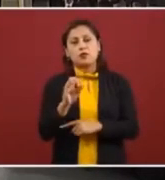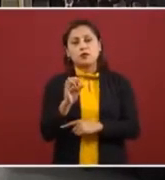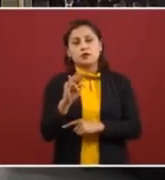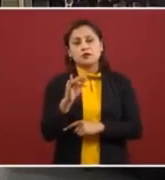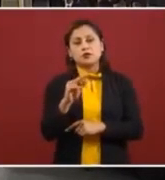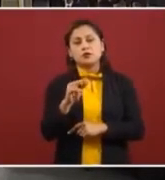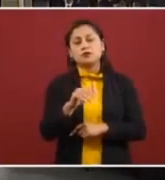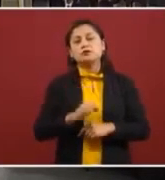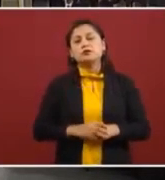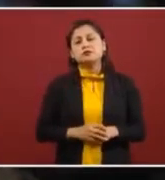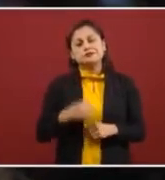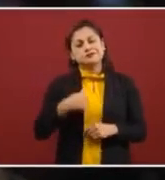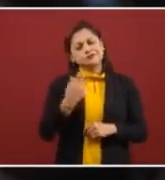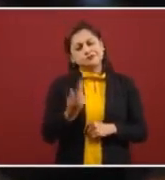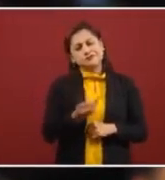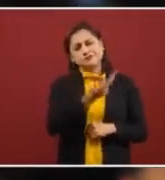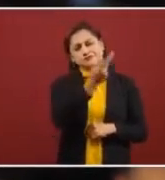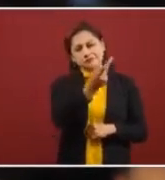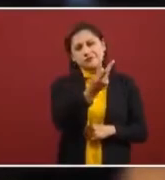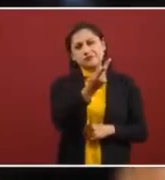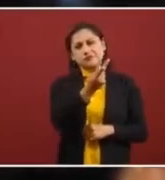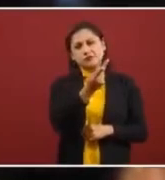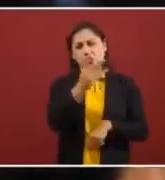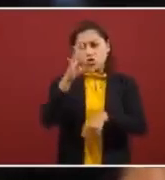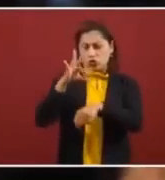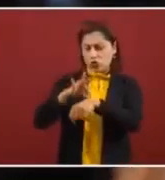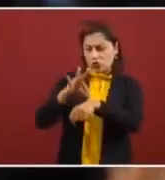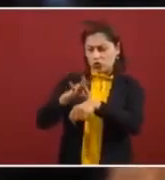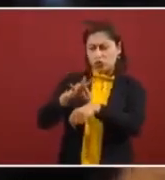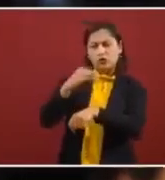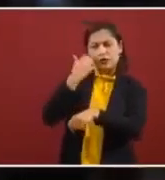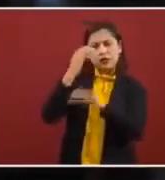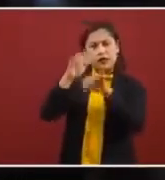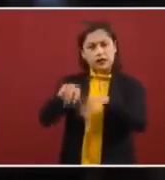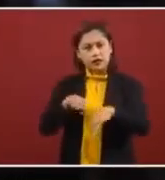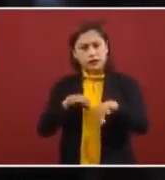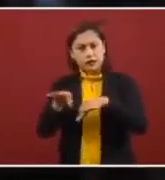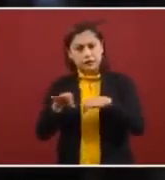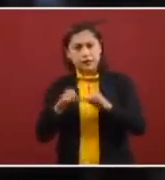he wants to ask the doctors, where are they going to